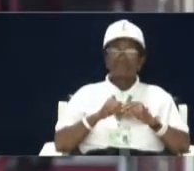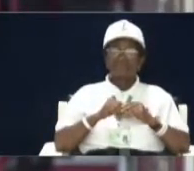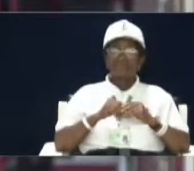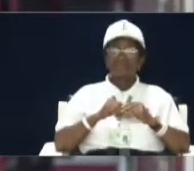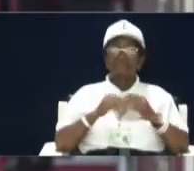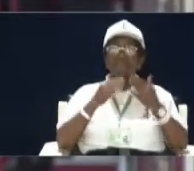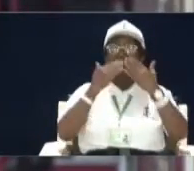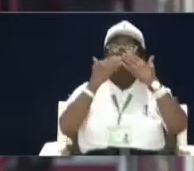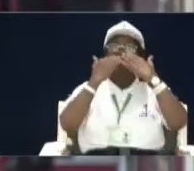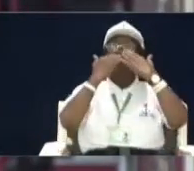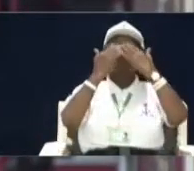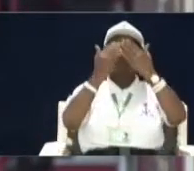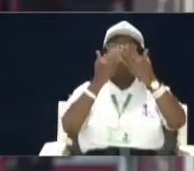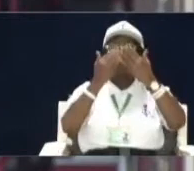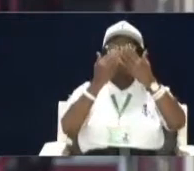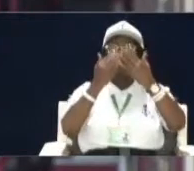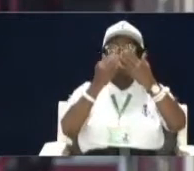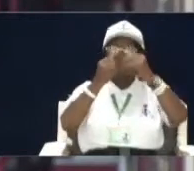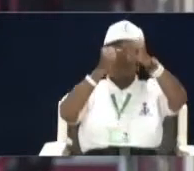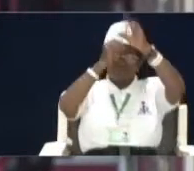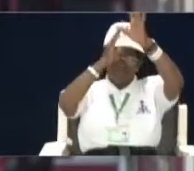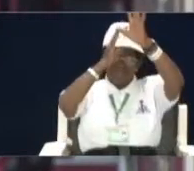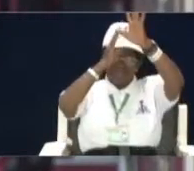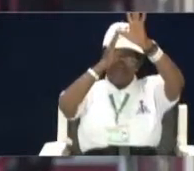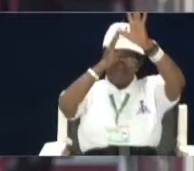Thank you, Father.